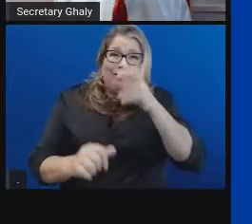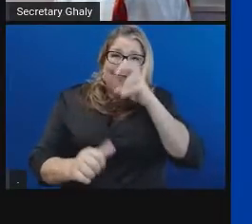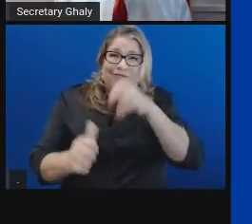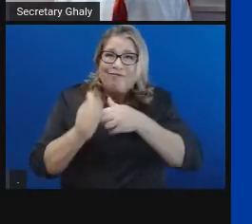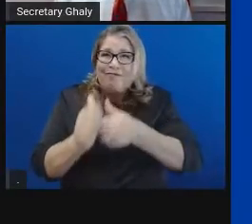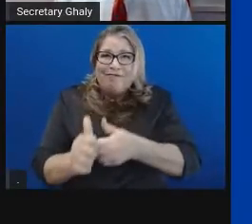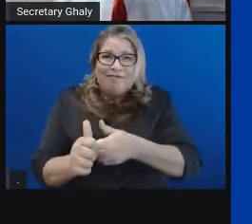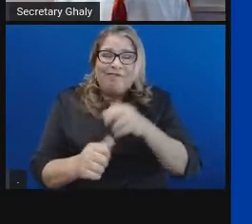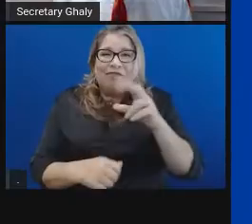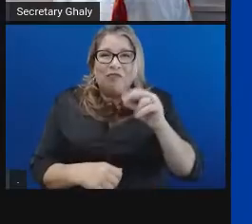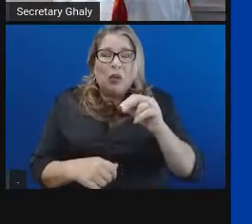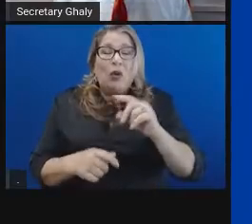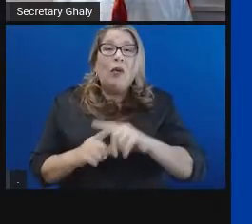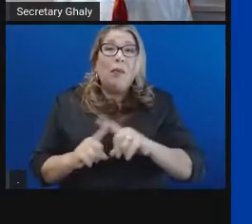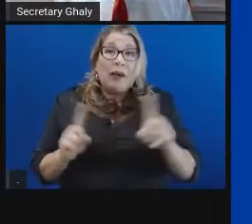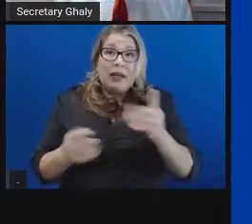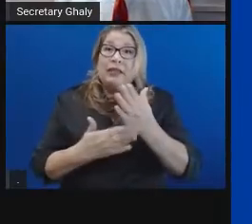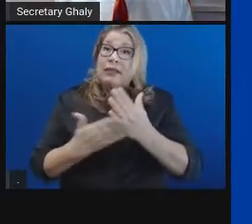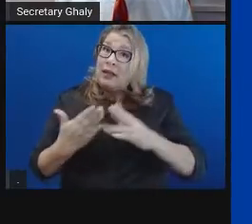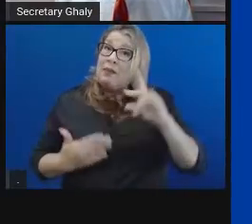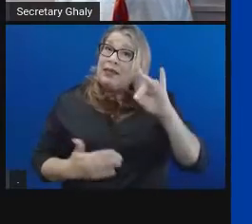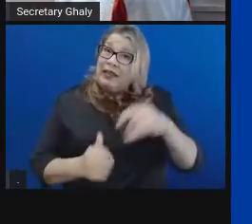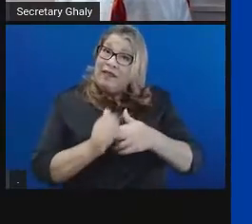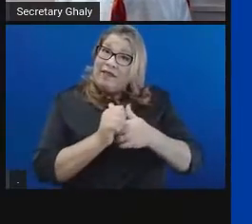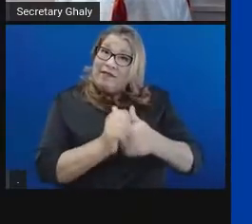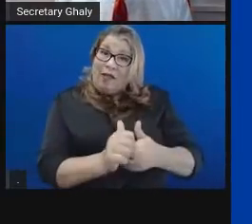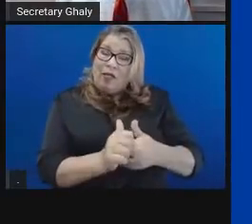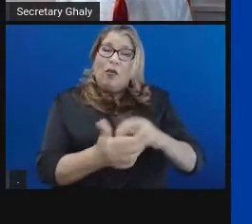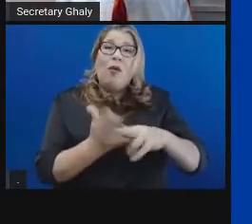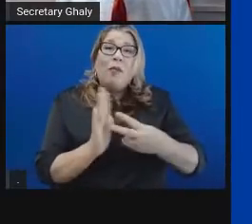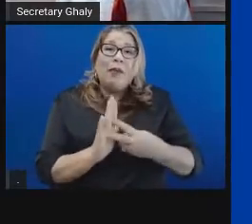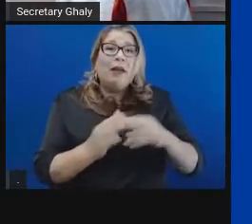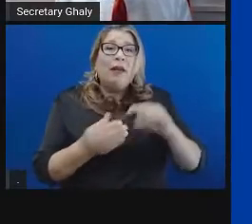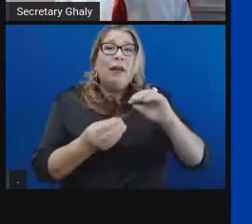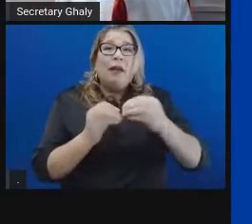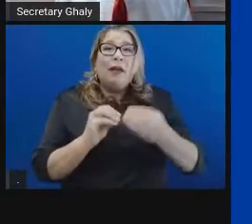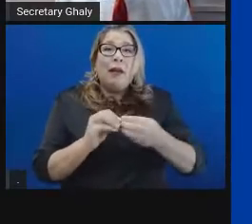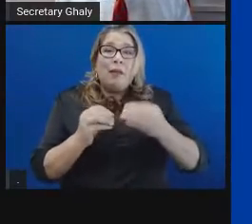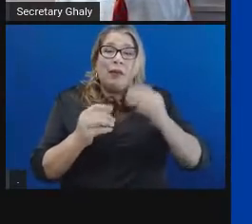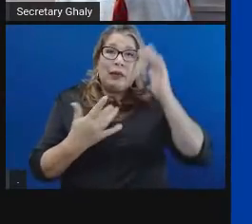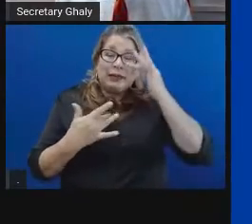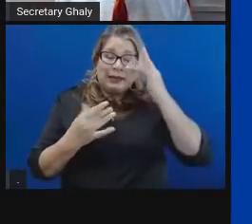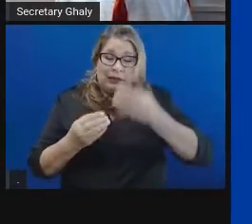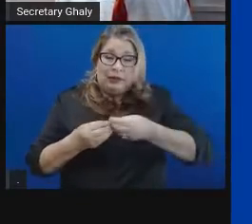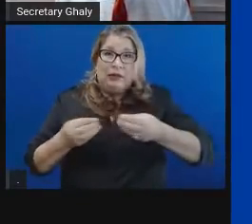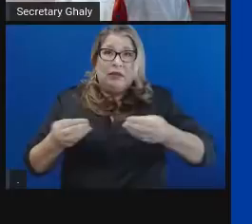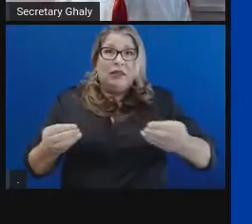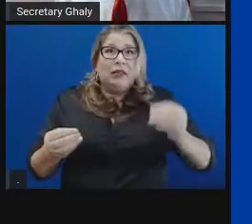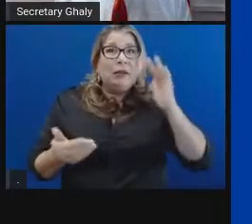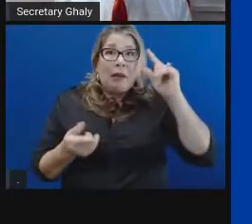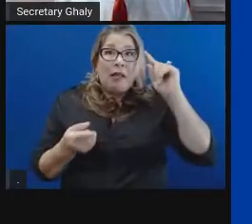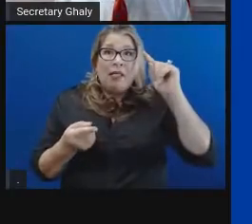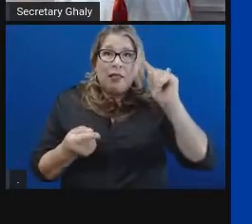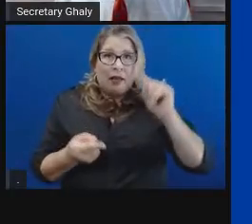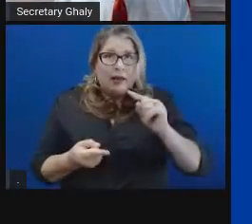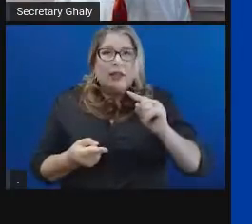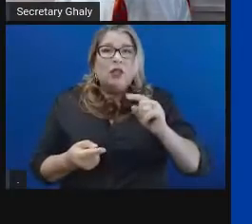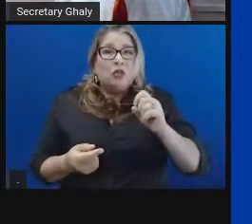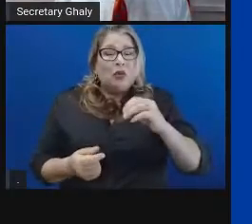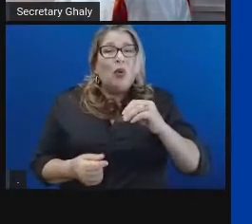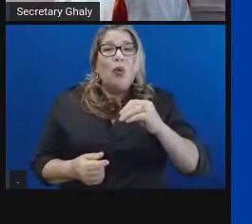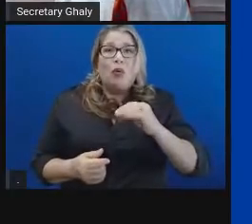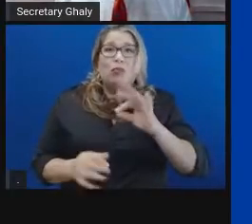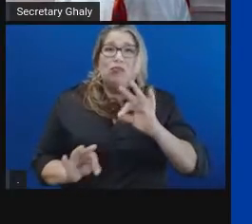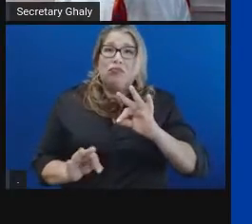transmission reductions, and that is exactly the kind of relief our hospital systems needed to get through the last week, and we hope it will